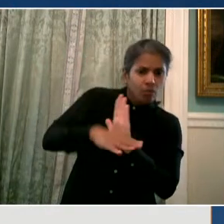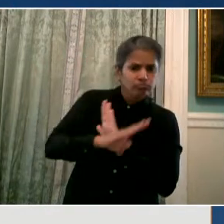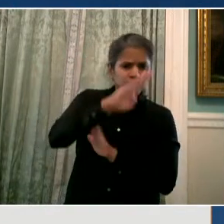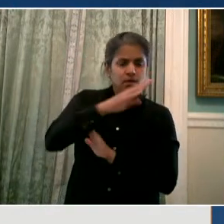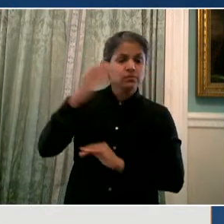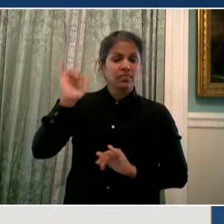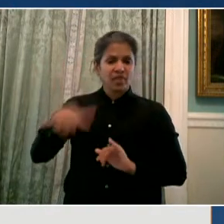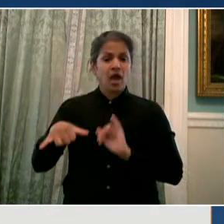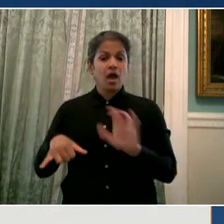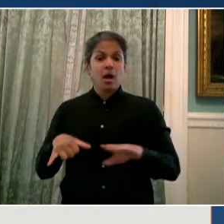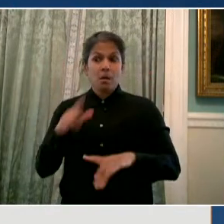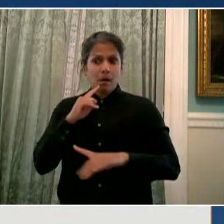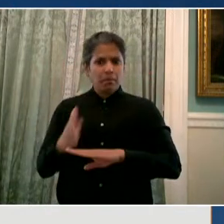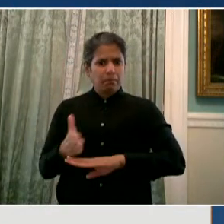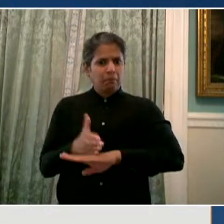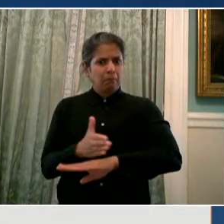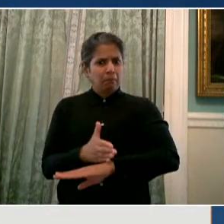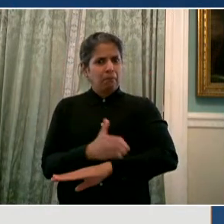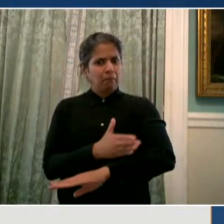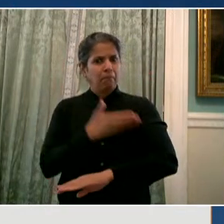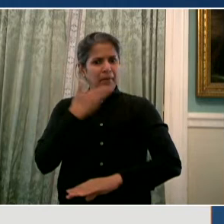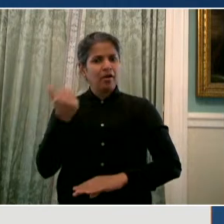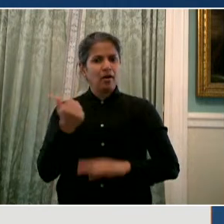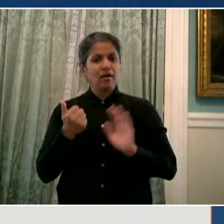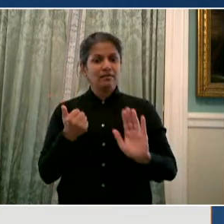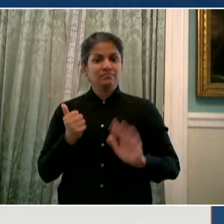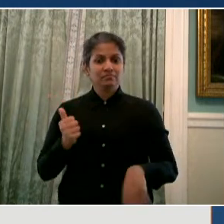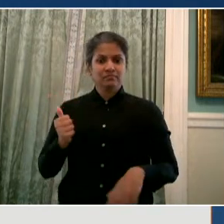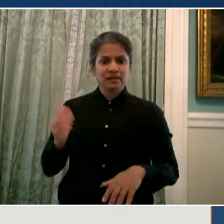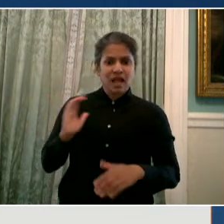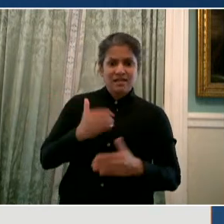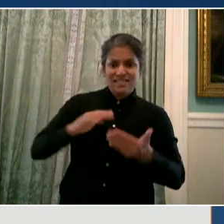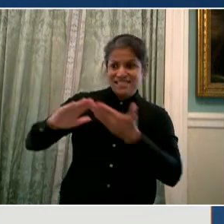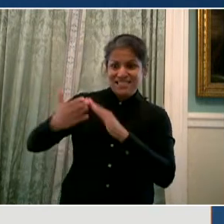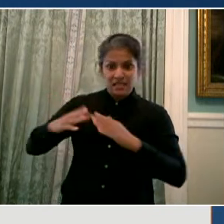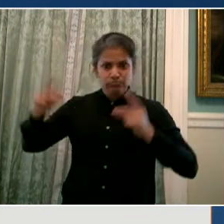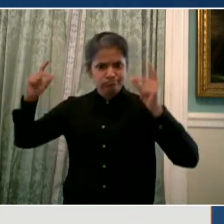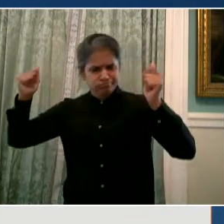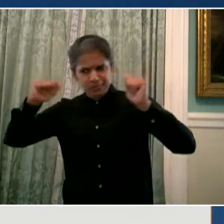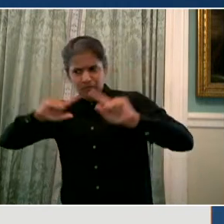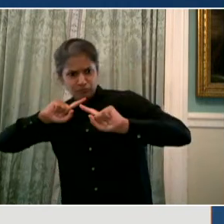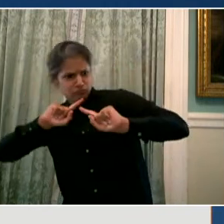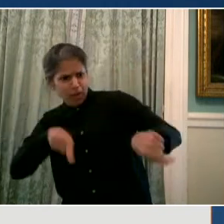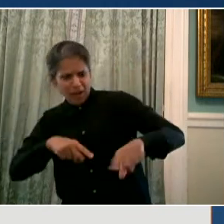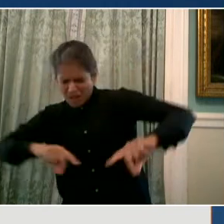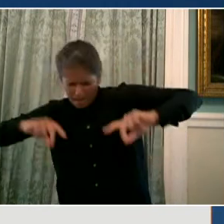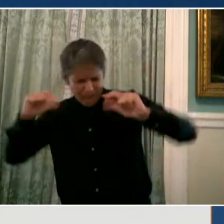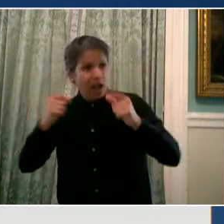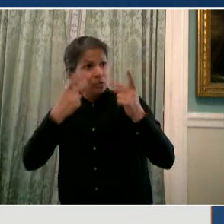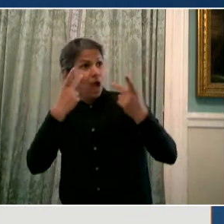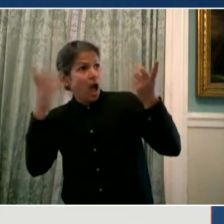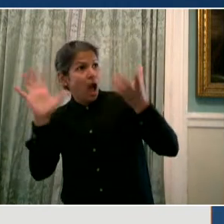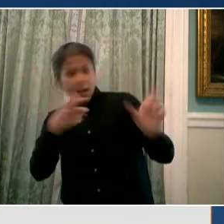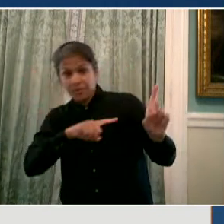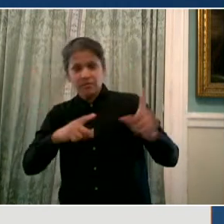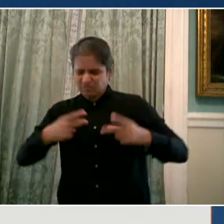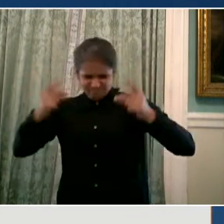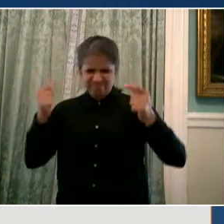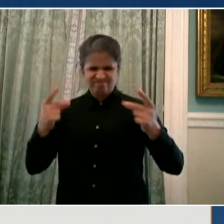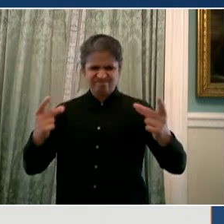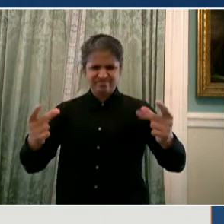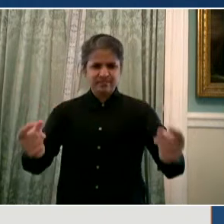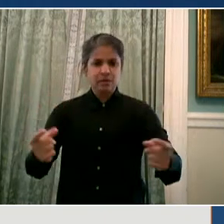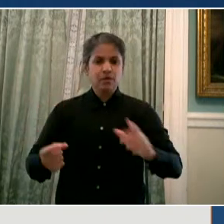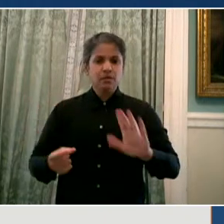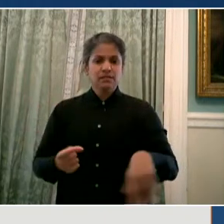responded very quickly to protect our most vulnerable, doing expanded outreach through Department of Social Services with our homeless outreach teams. This